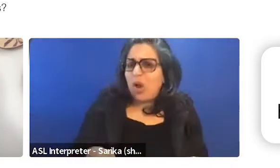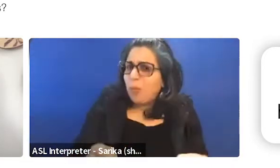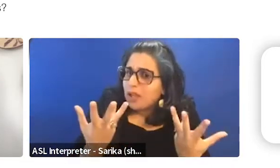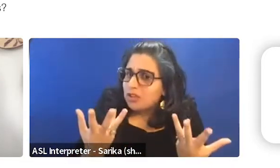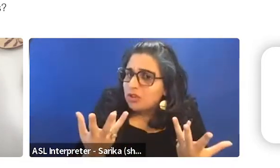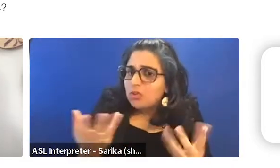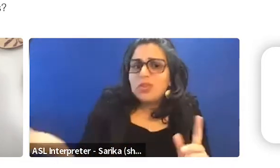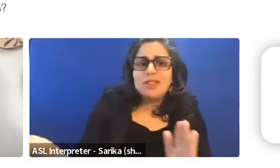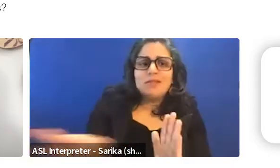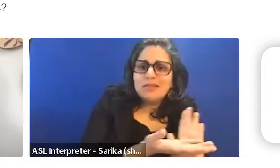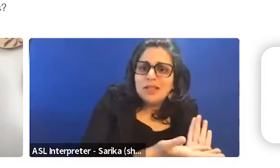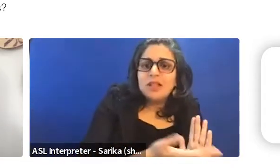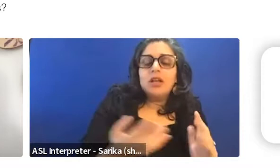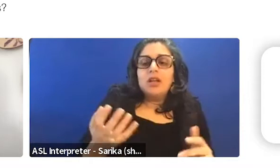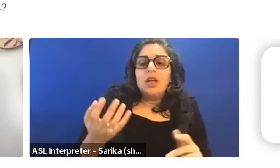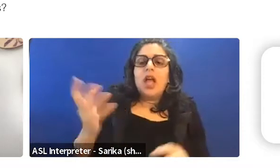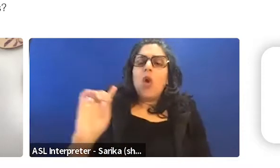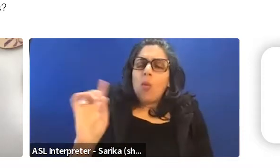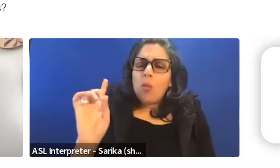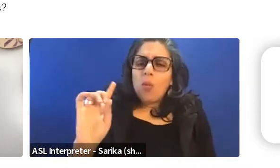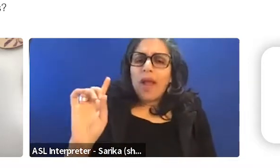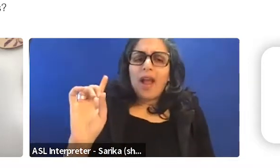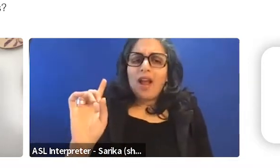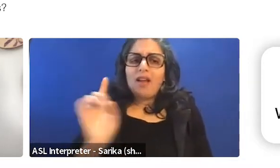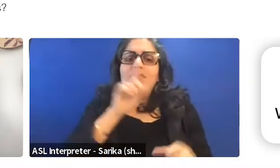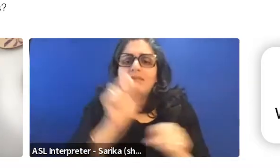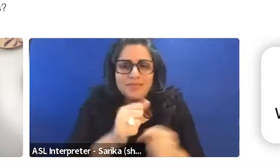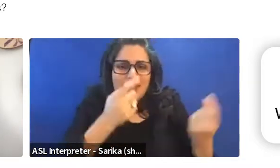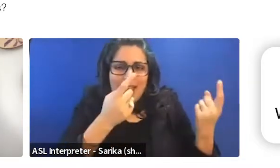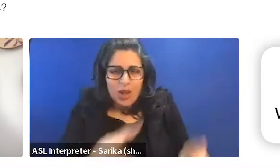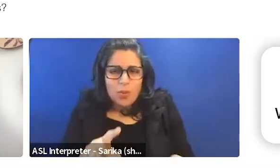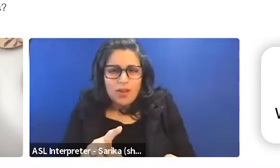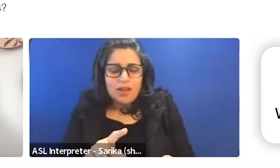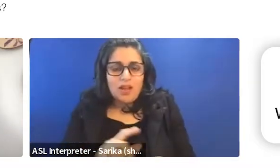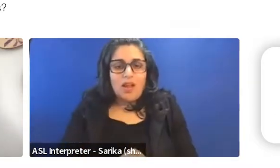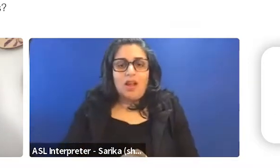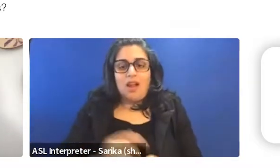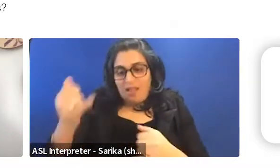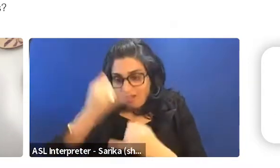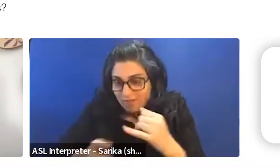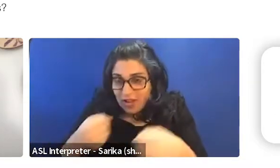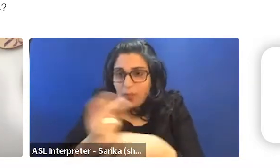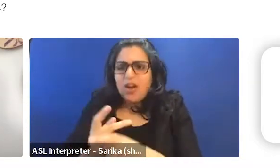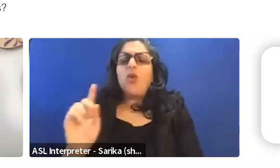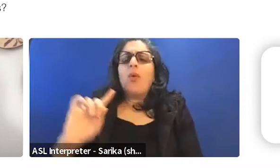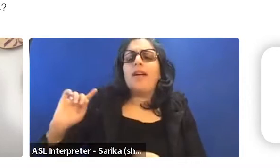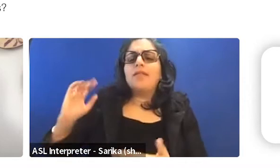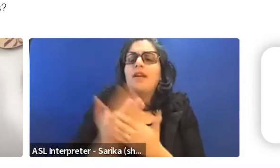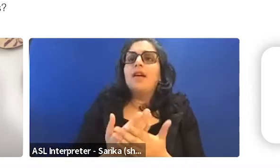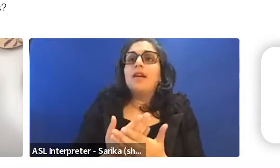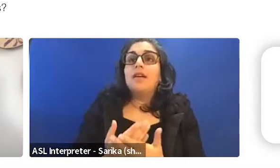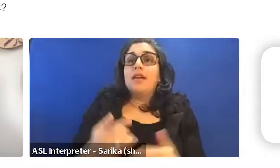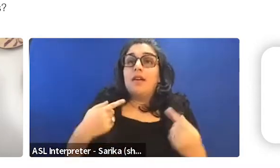cleared, and then also looking at where this is actually taking place and where the final product ends up. And so as I was